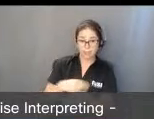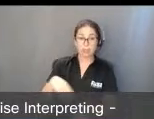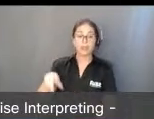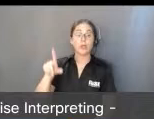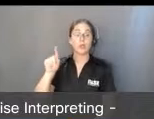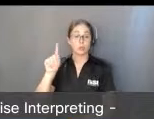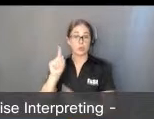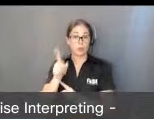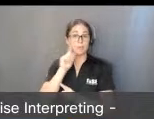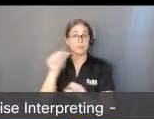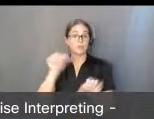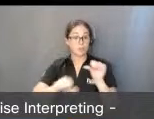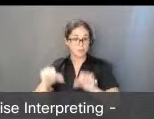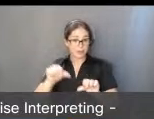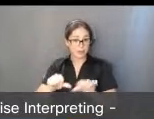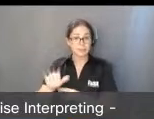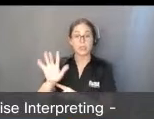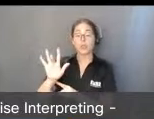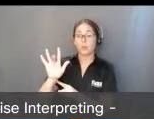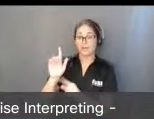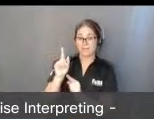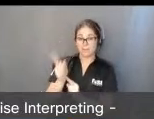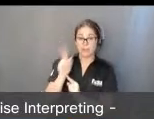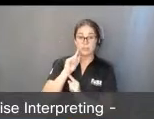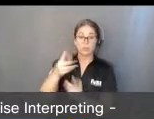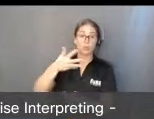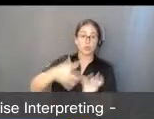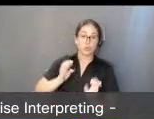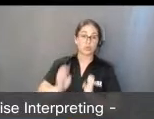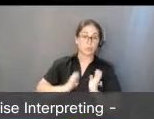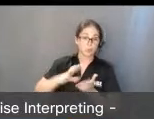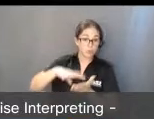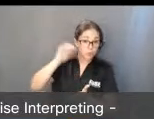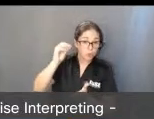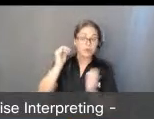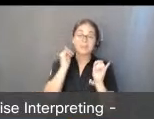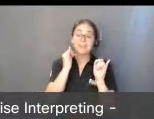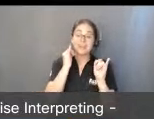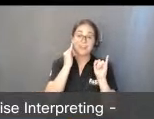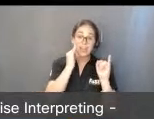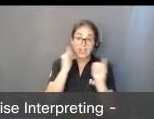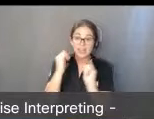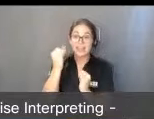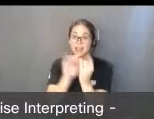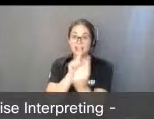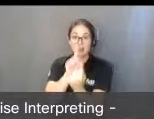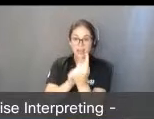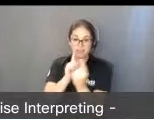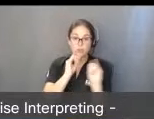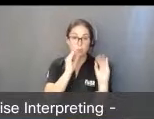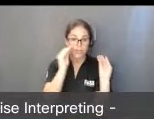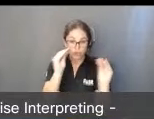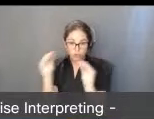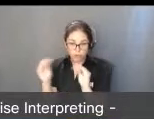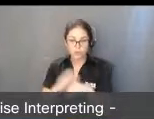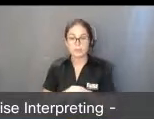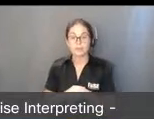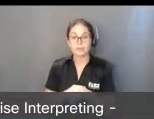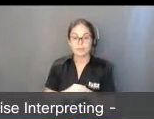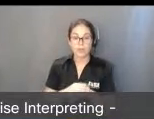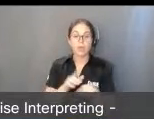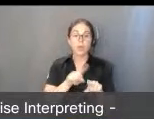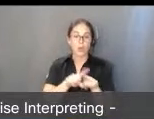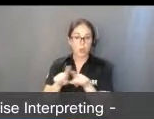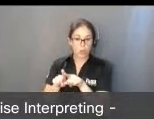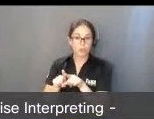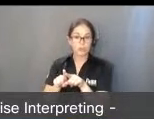supports for social emotional learning, assessment, small group instruction, or additional supports. Physical education is also provided. There's some